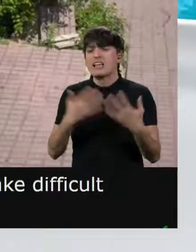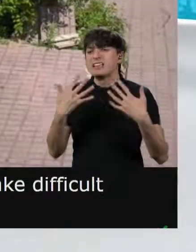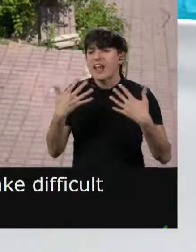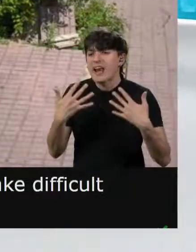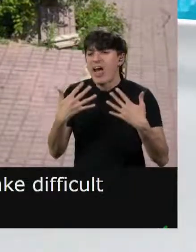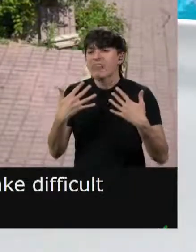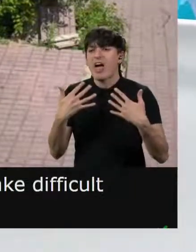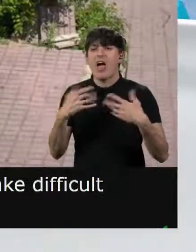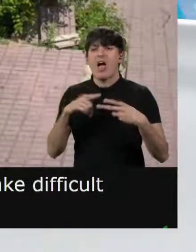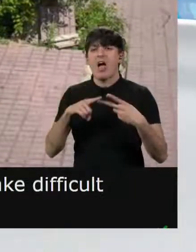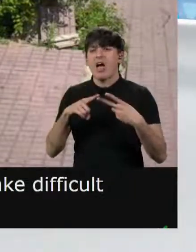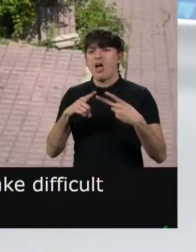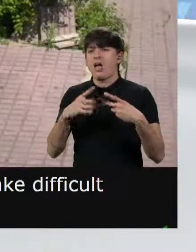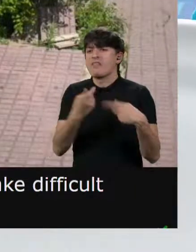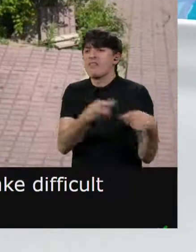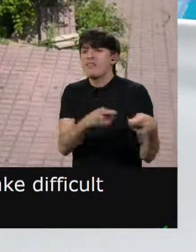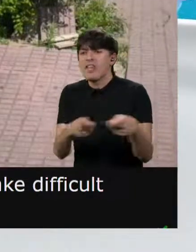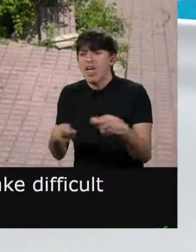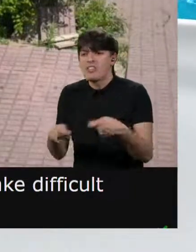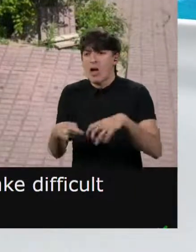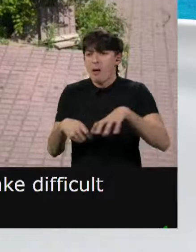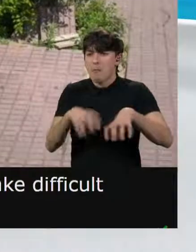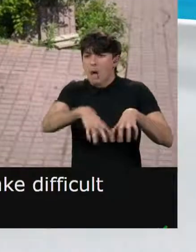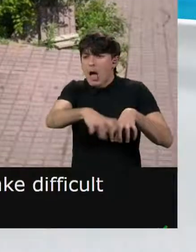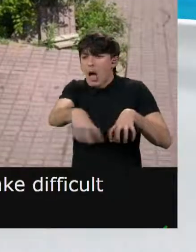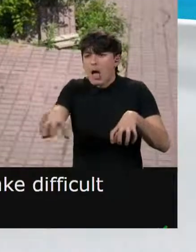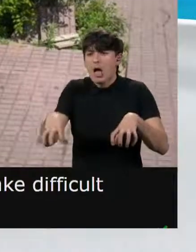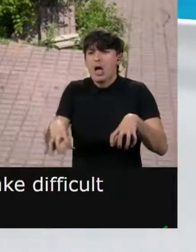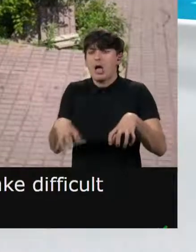We can also see